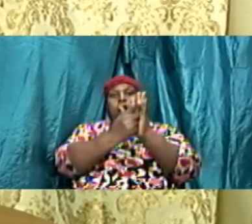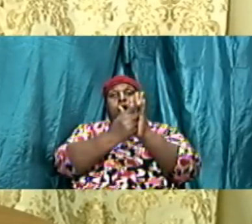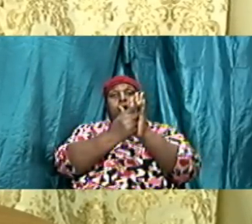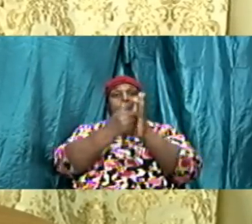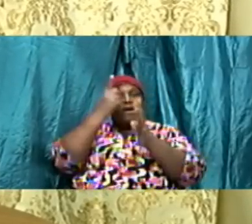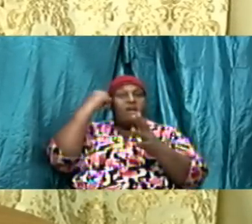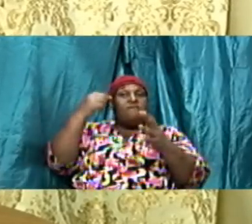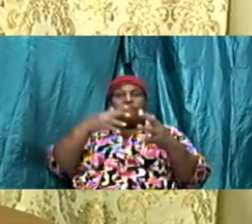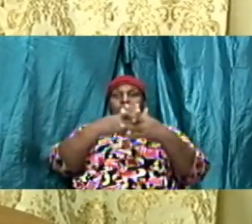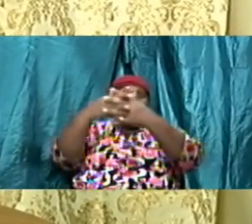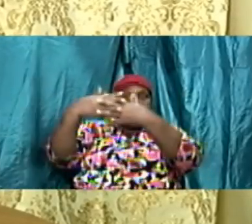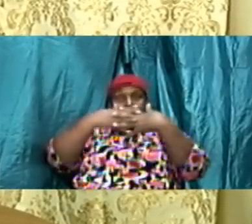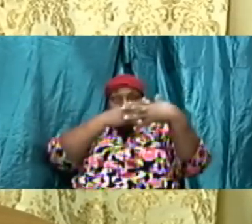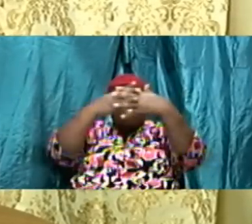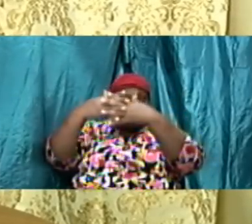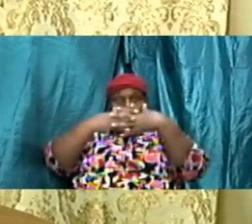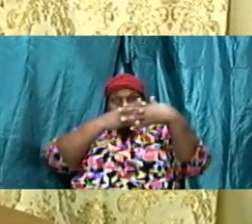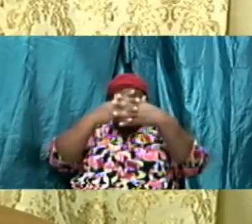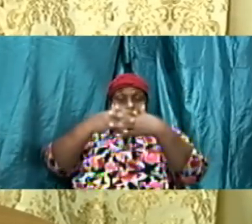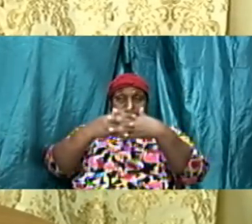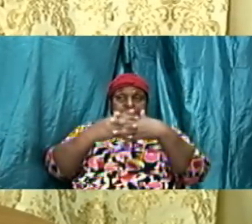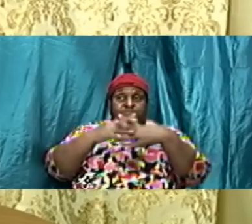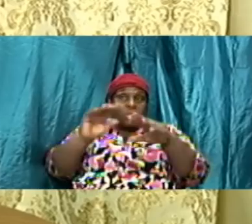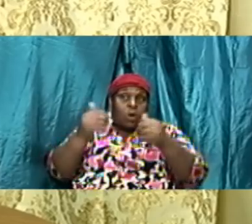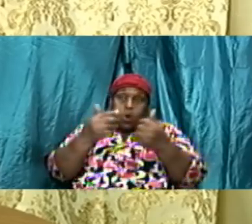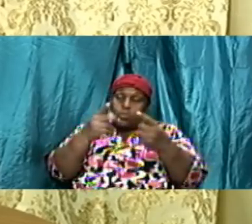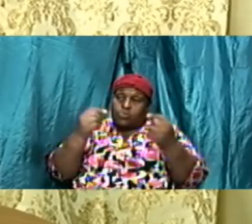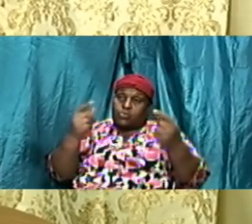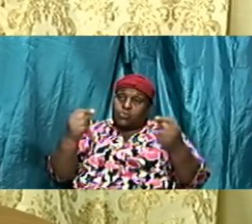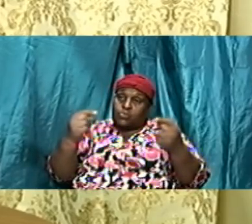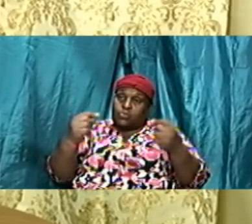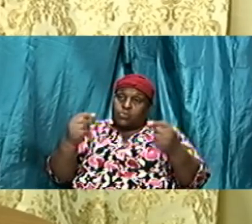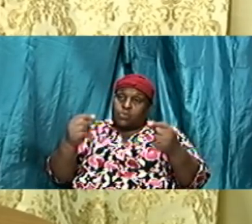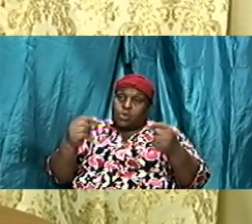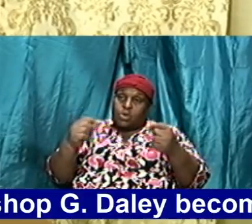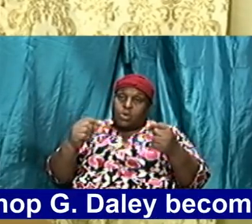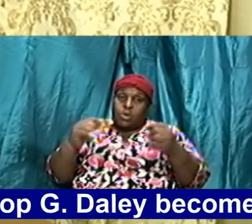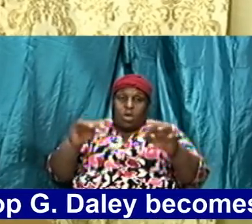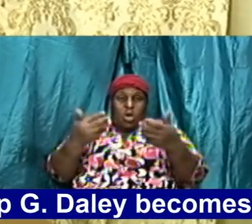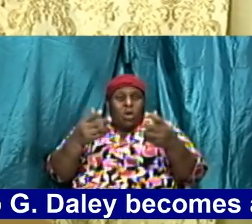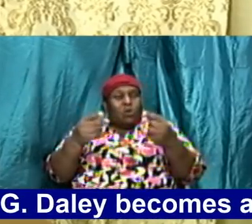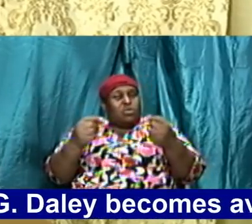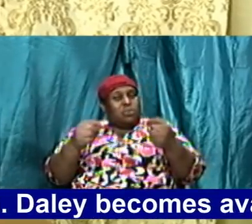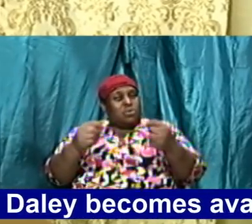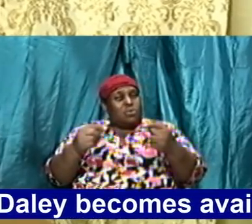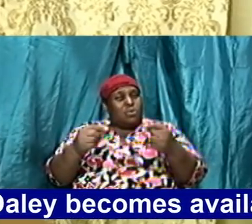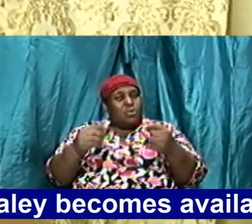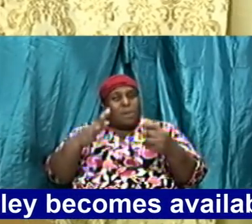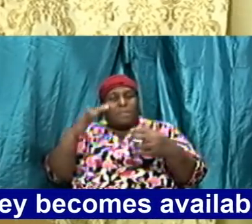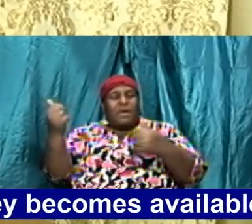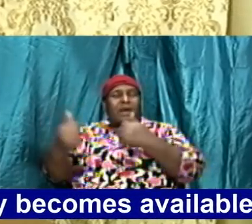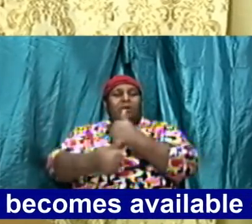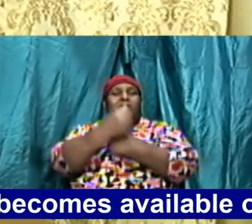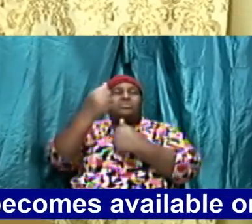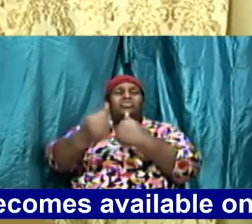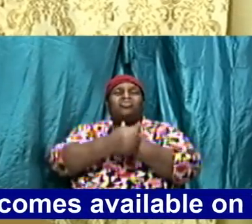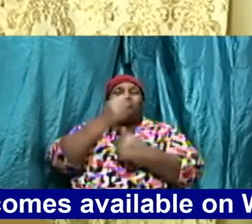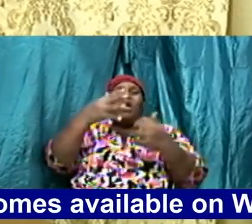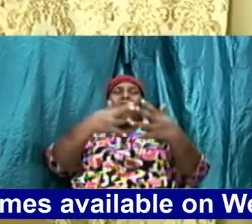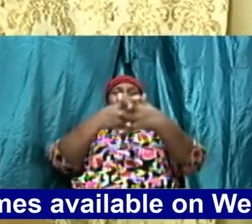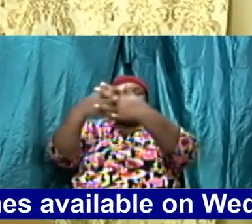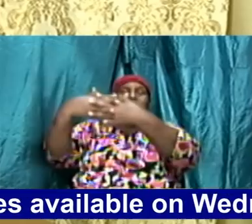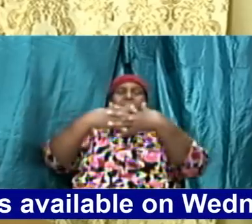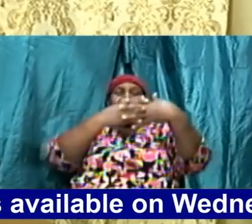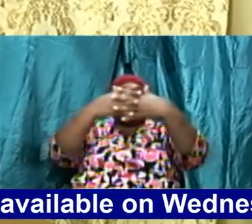the U.S. stands for. And how they do that? By desecrating the flag. Because they